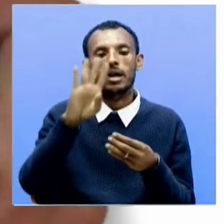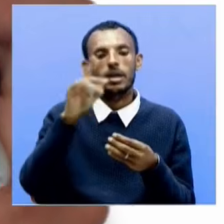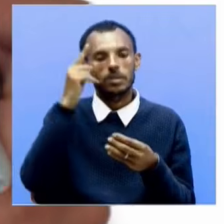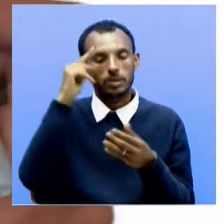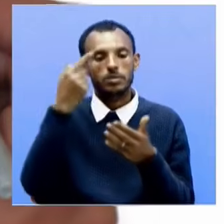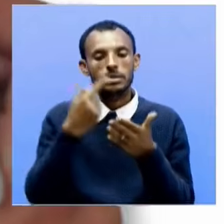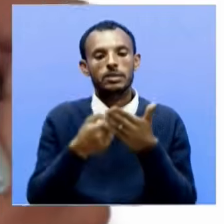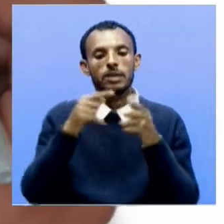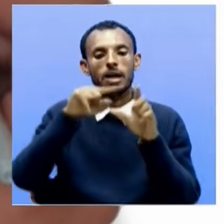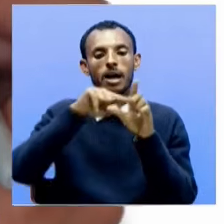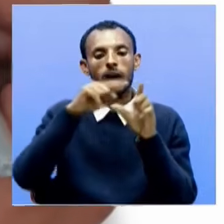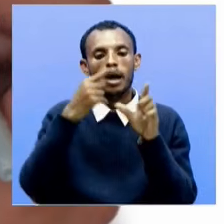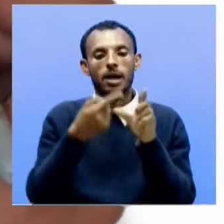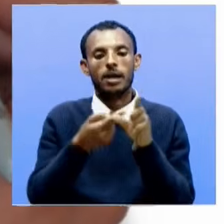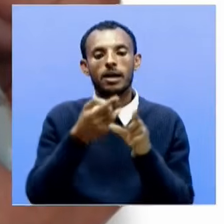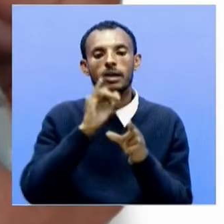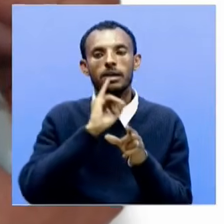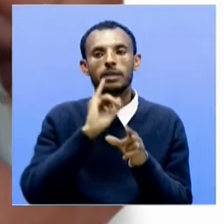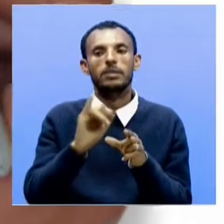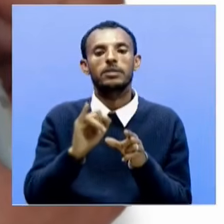this angle is